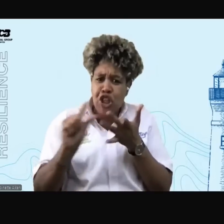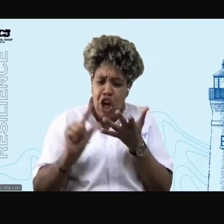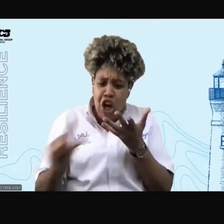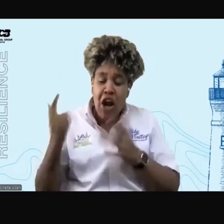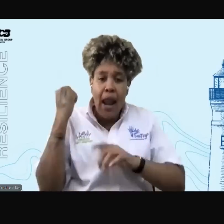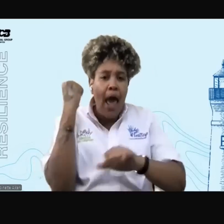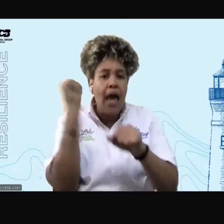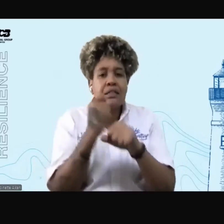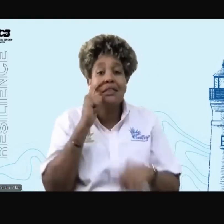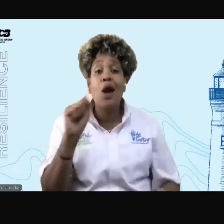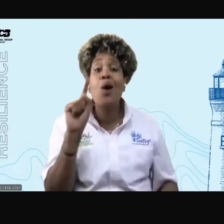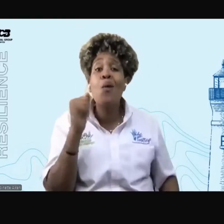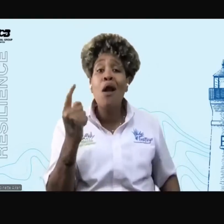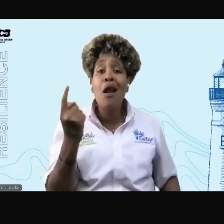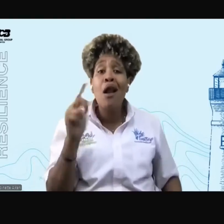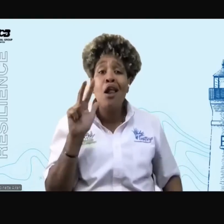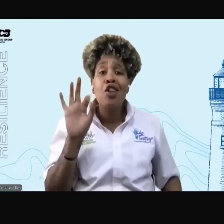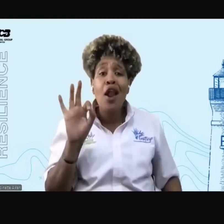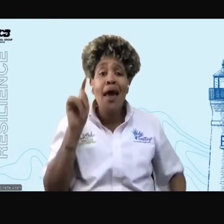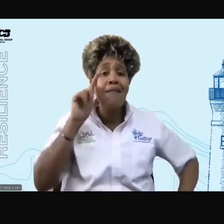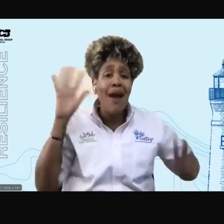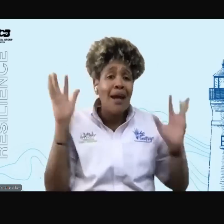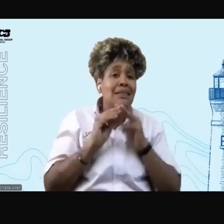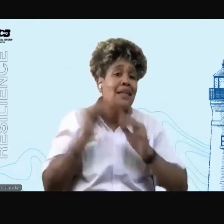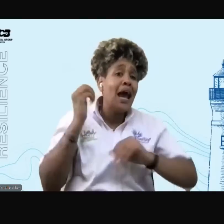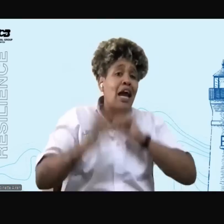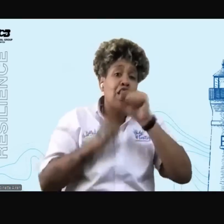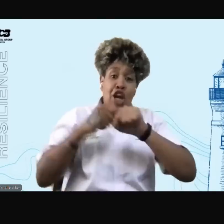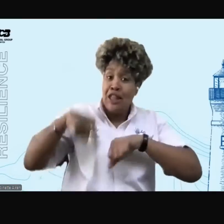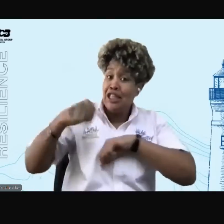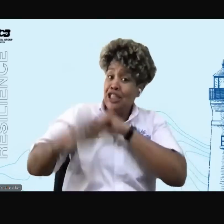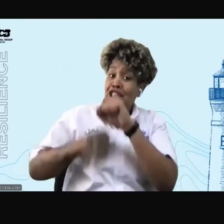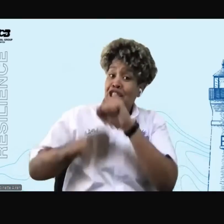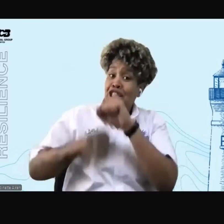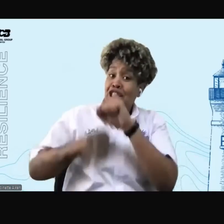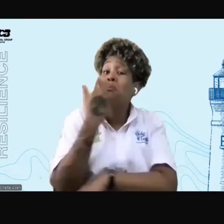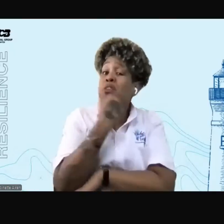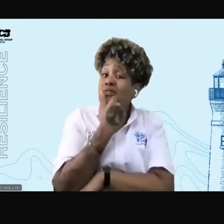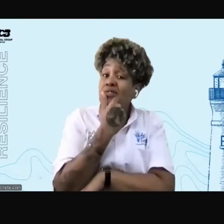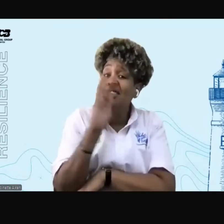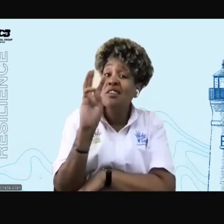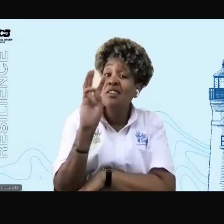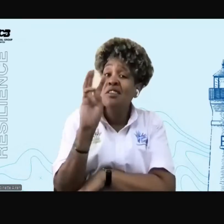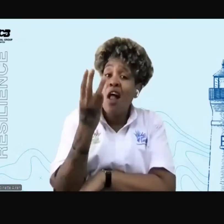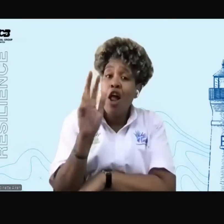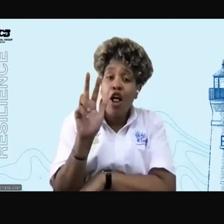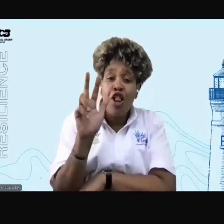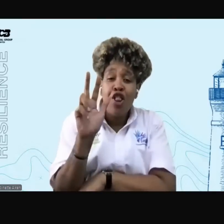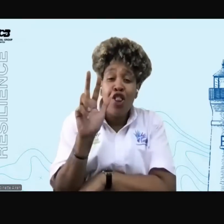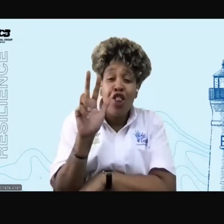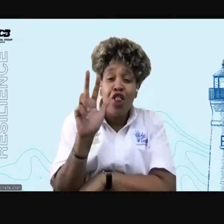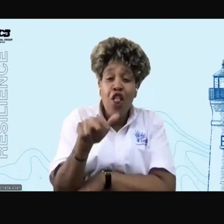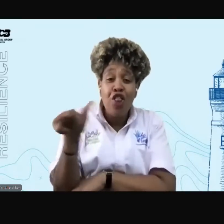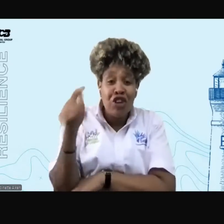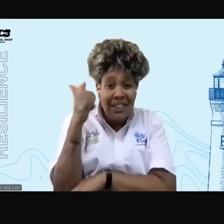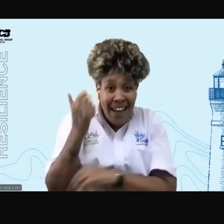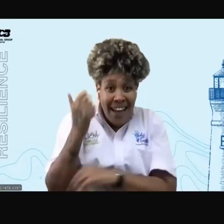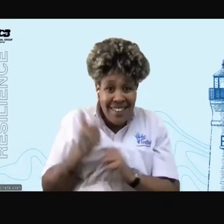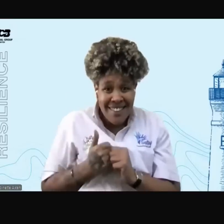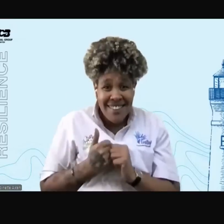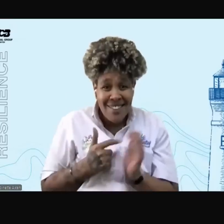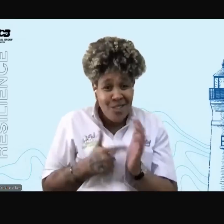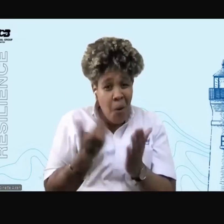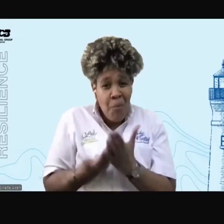year, $1.39 for the entire year. This year, $6.33. Again, is that the